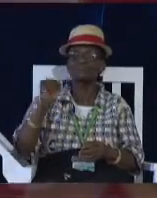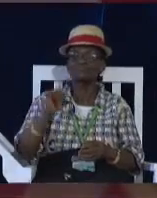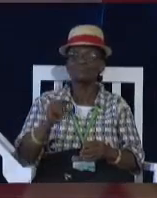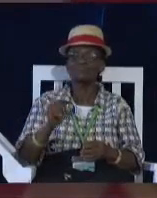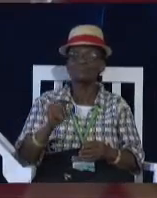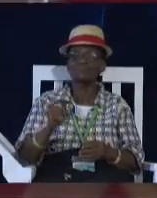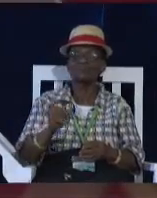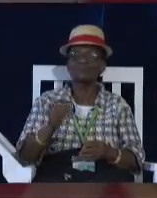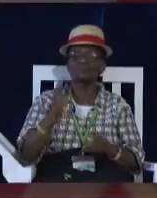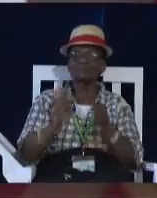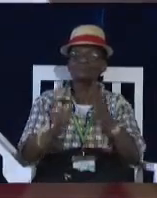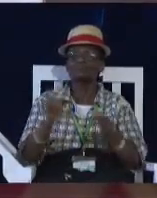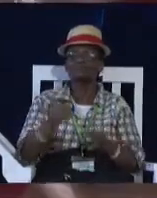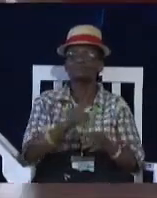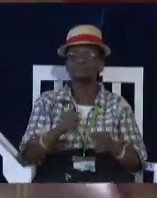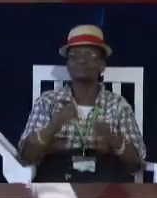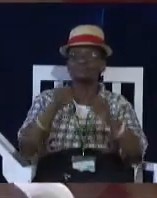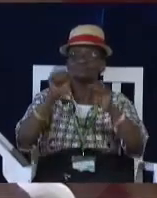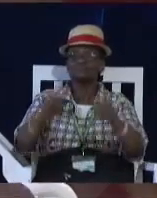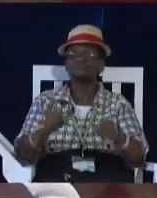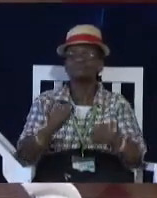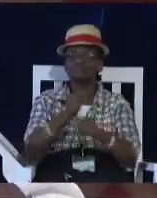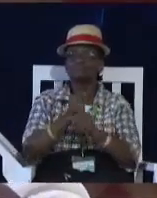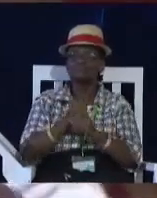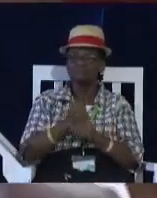if you can receive salvation